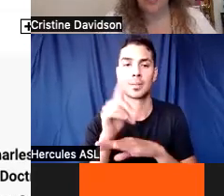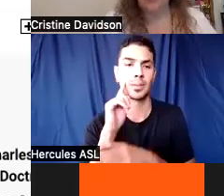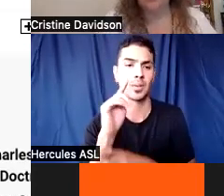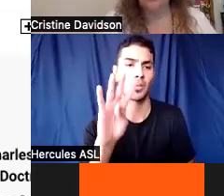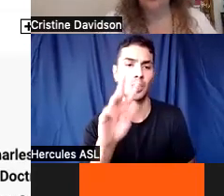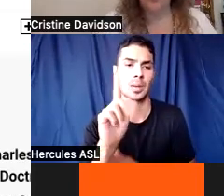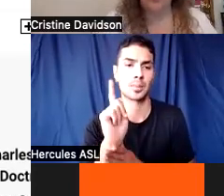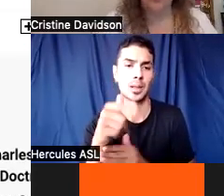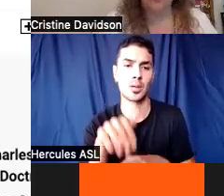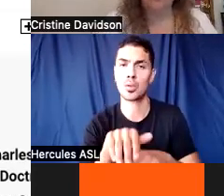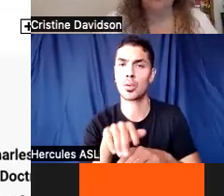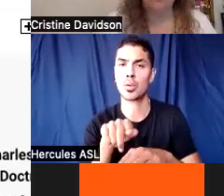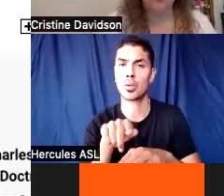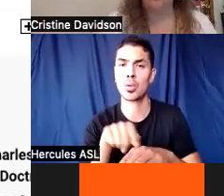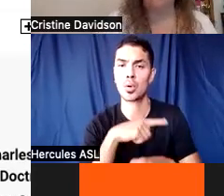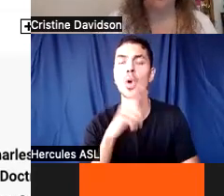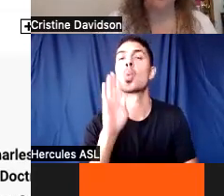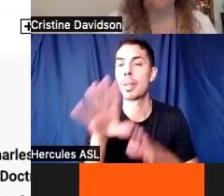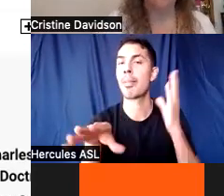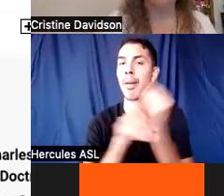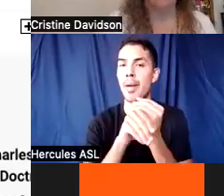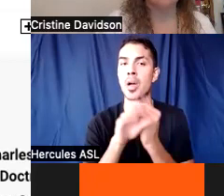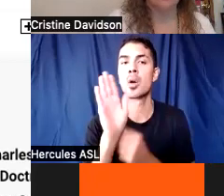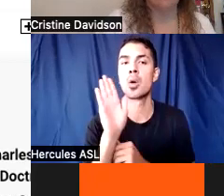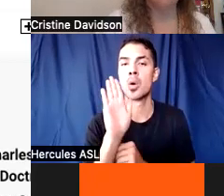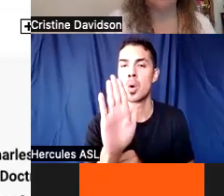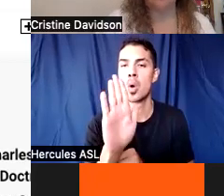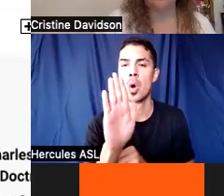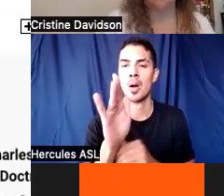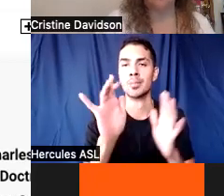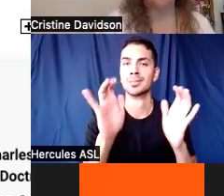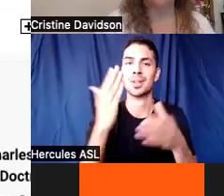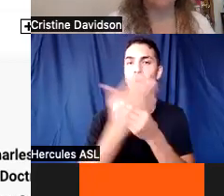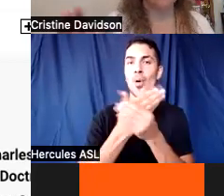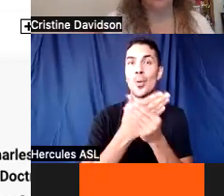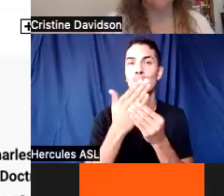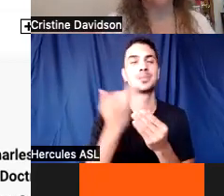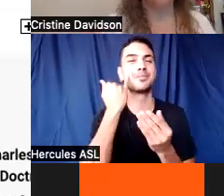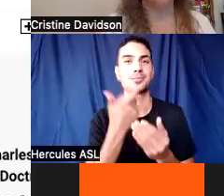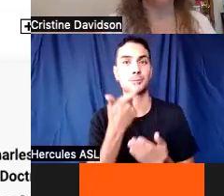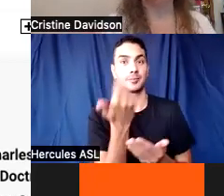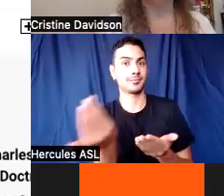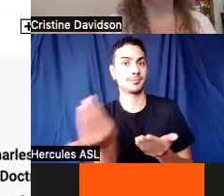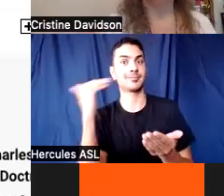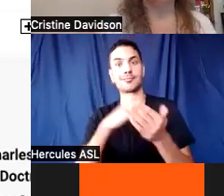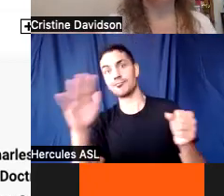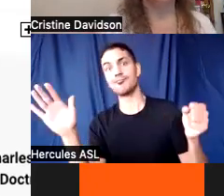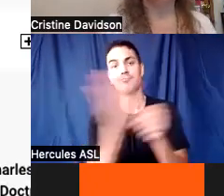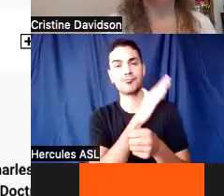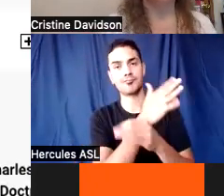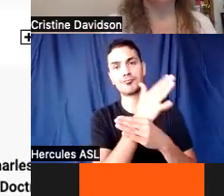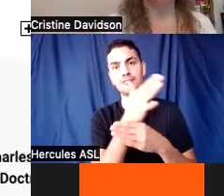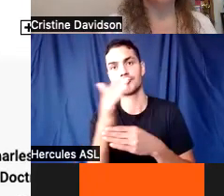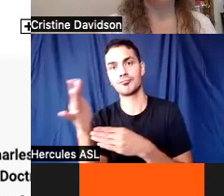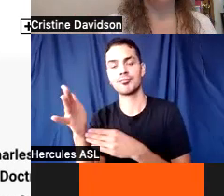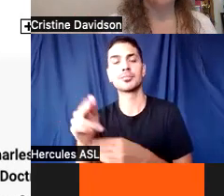to be added to your folder. So you will have access if you were interested in watching the whole thing, or you could just Google it too. It's called The